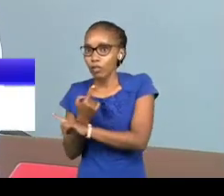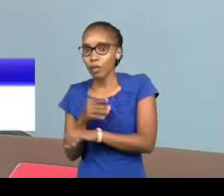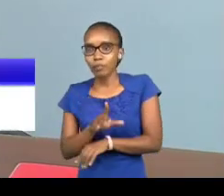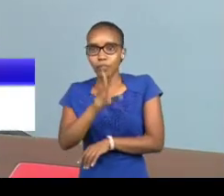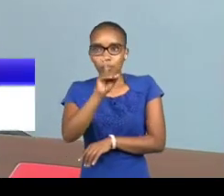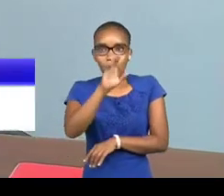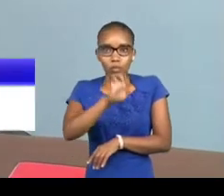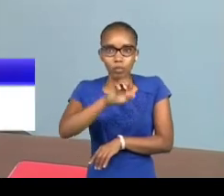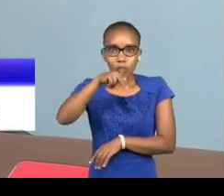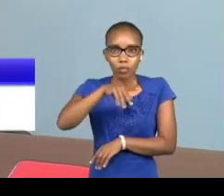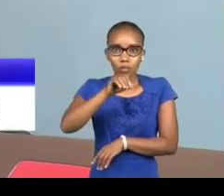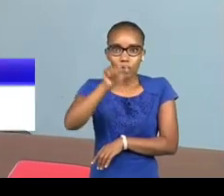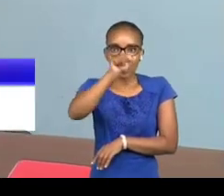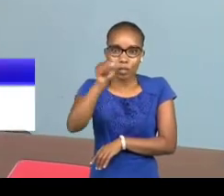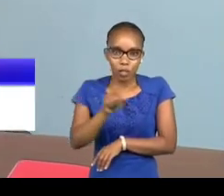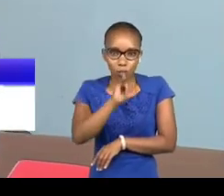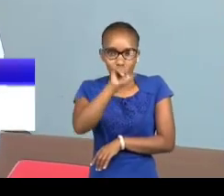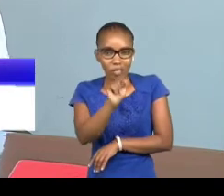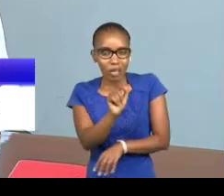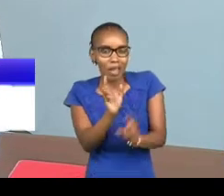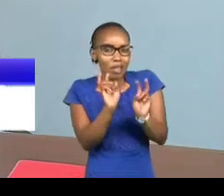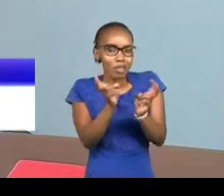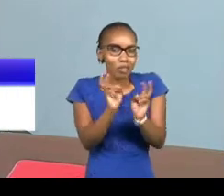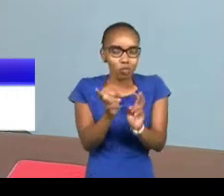is one of the crucial things when one is